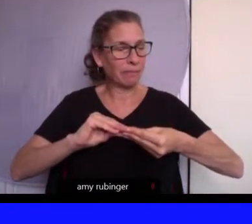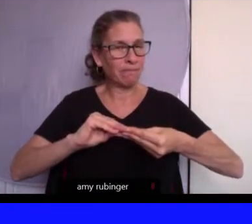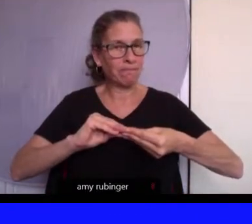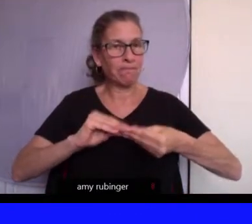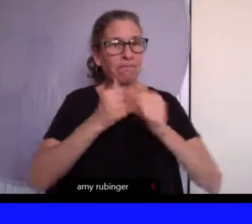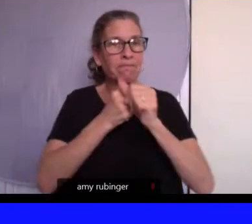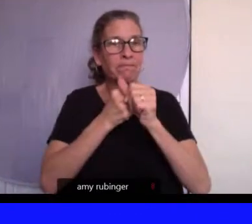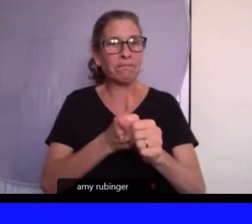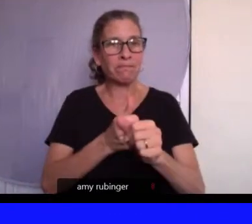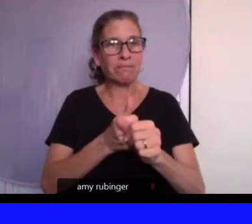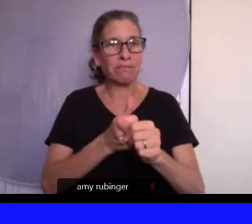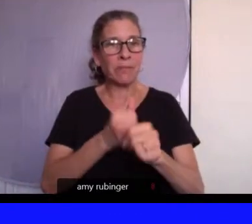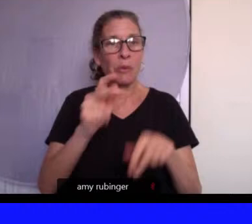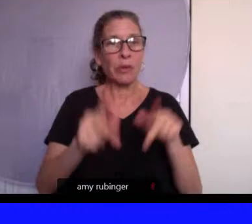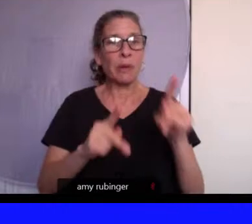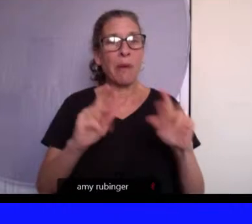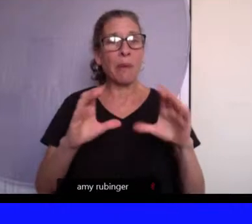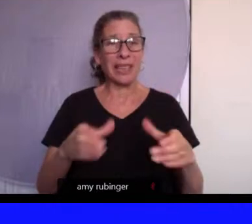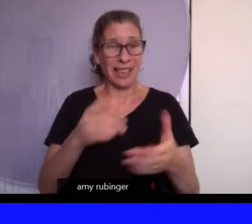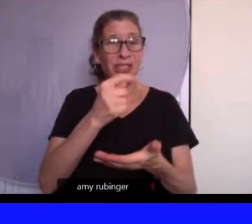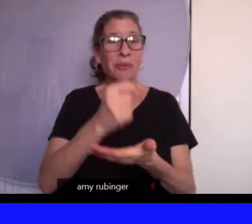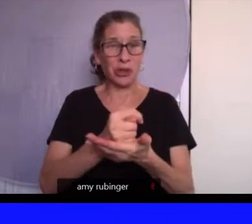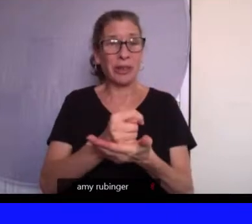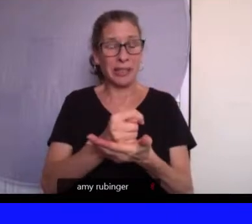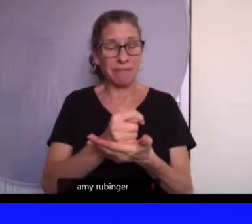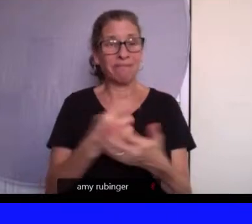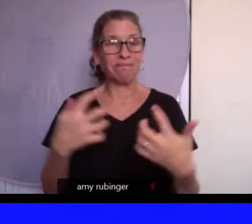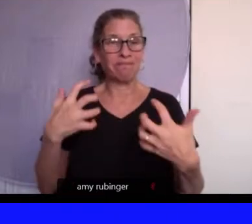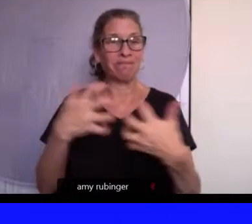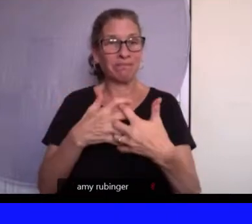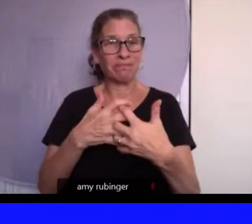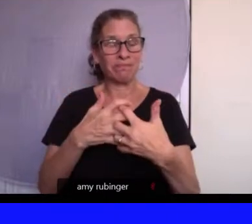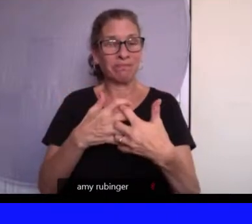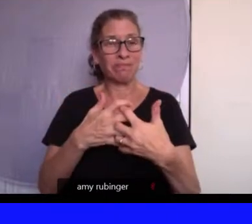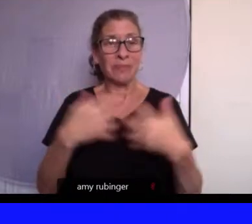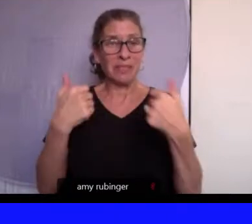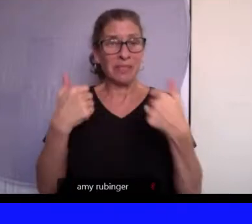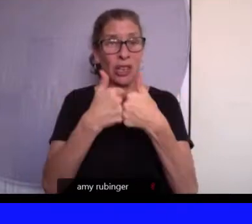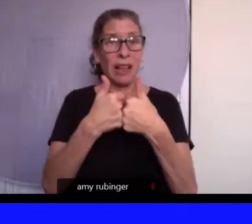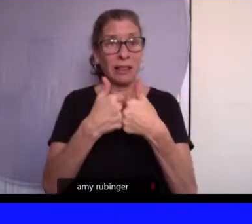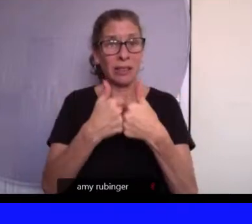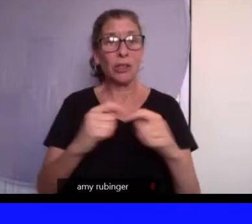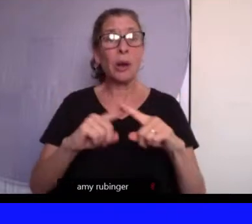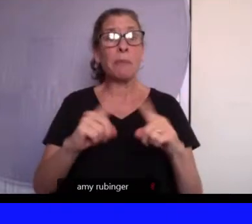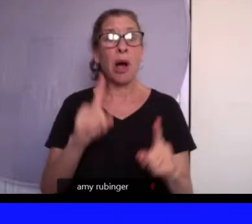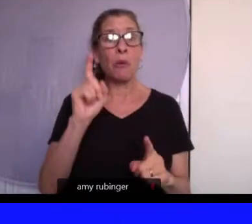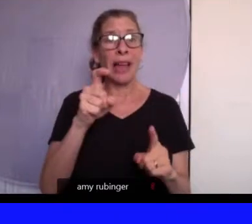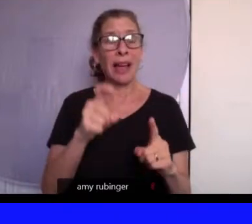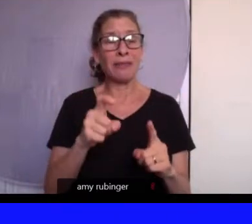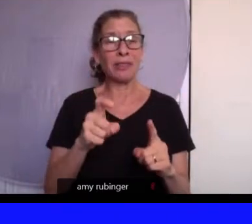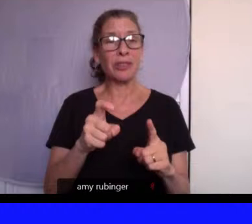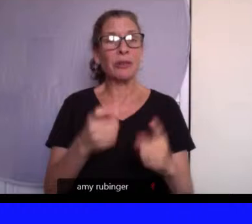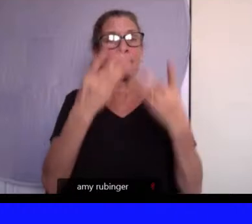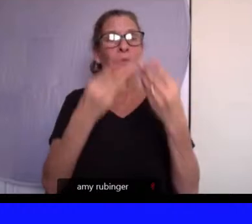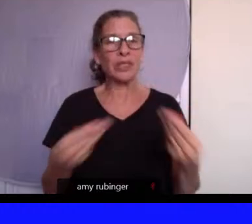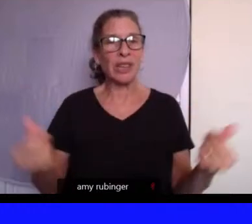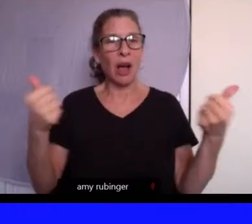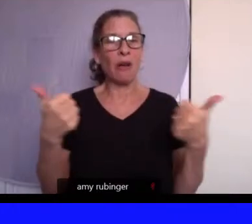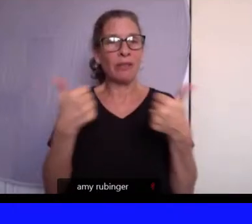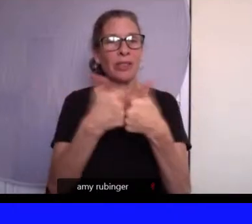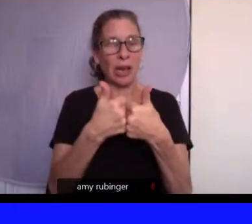to take that advice about either switching the direction or just introducing palliative care. And so I think that's work that we have to